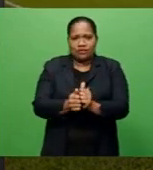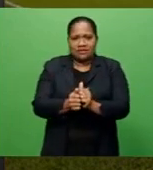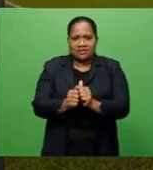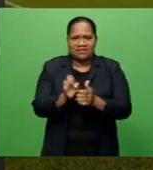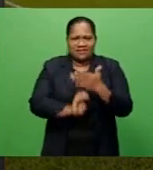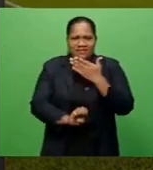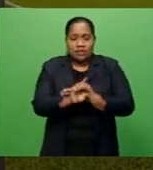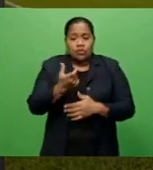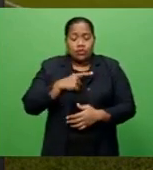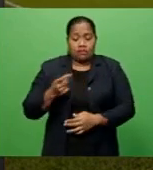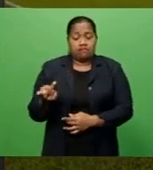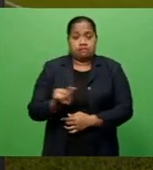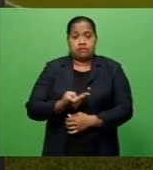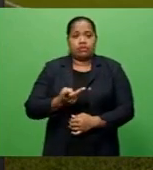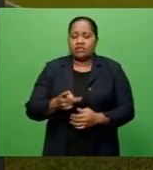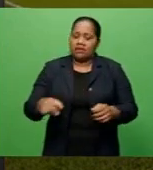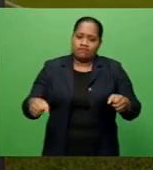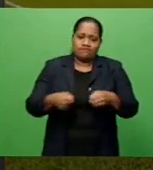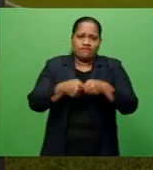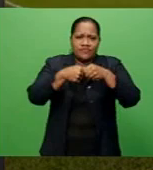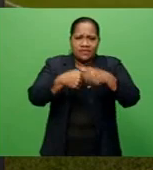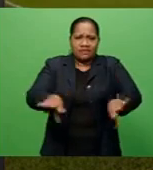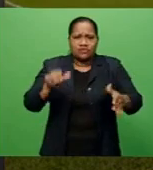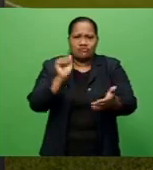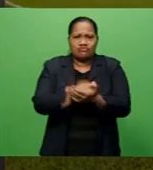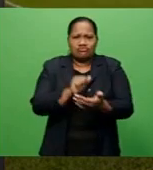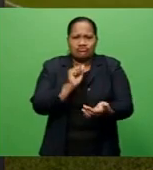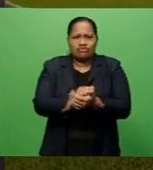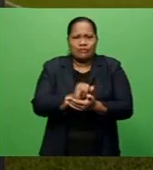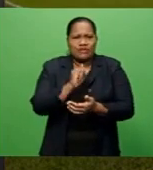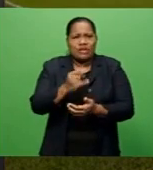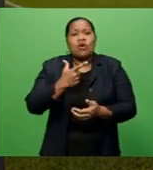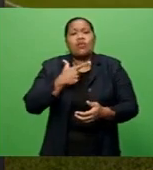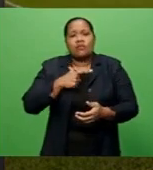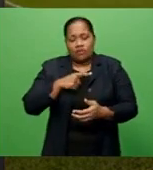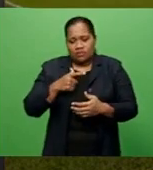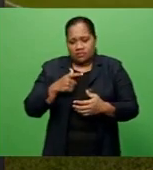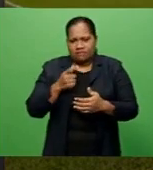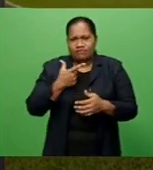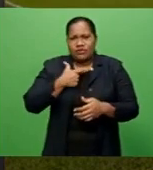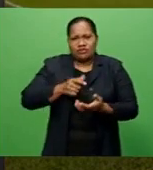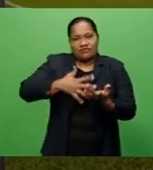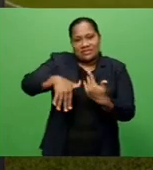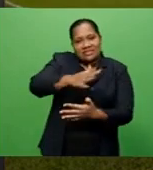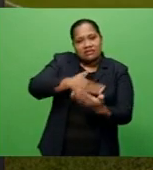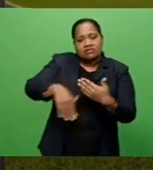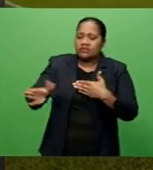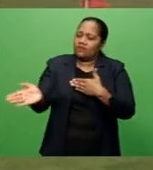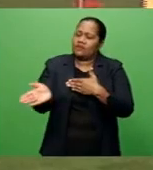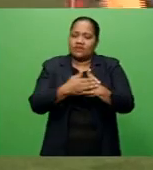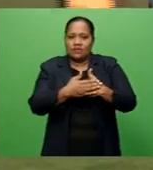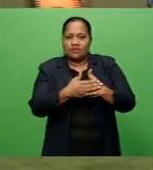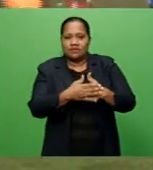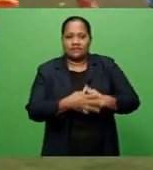damage from the wrath of Tropical Cyclone Ana and will be closed for some time. Aquiladama reports.